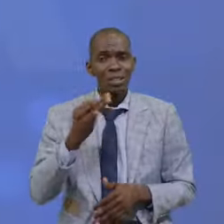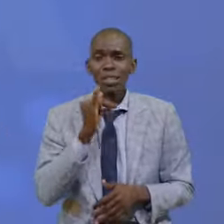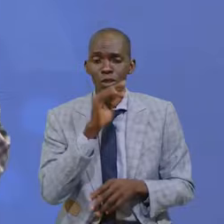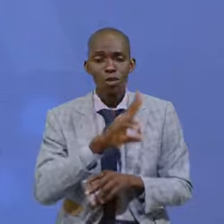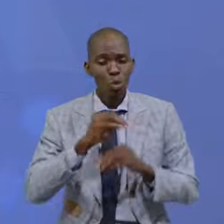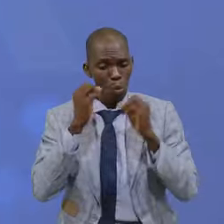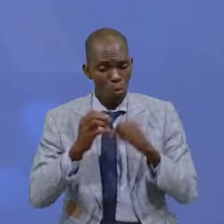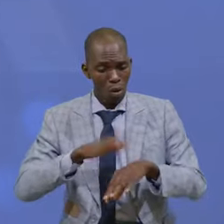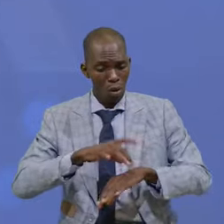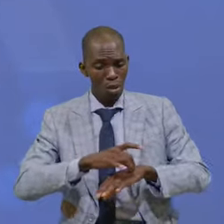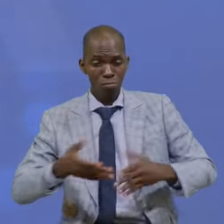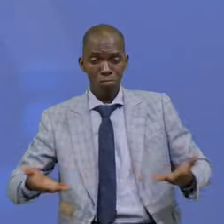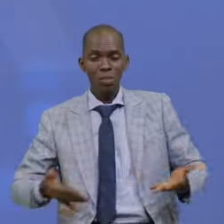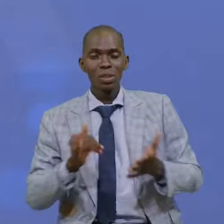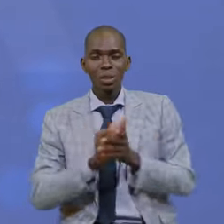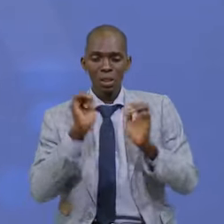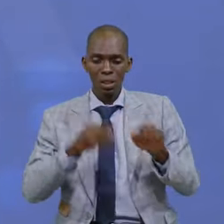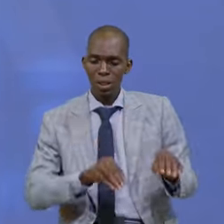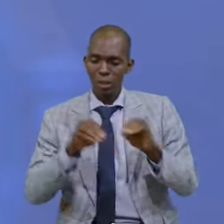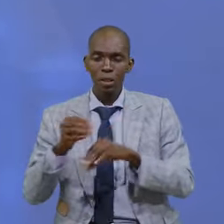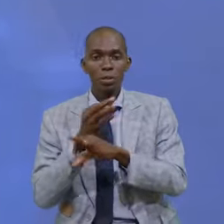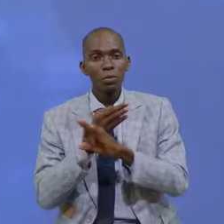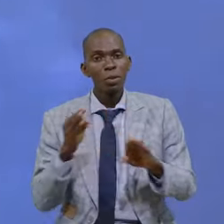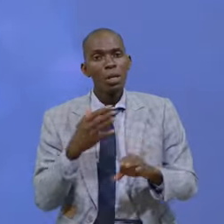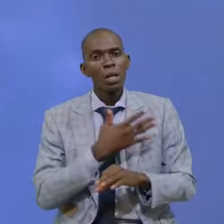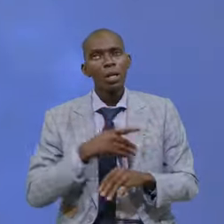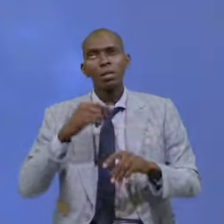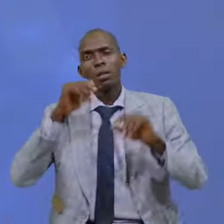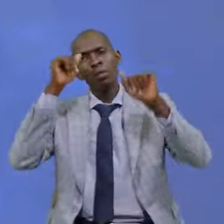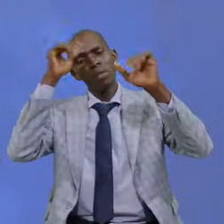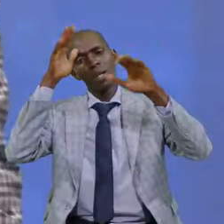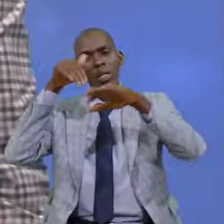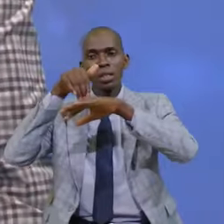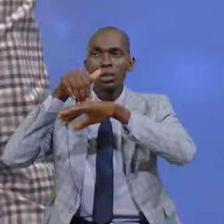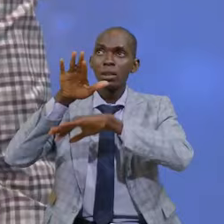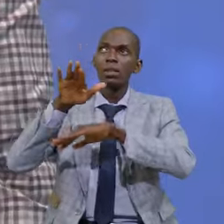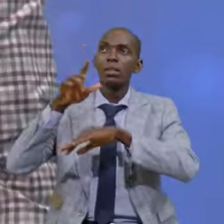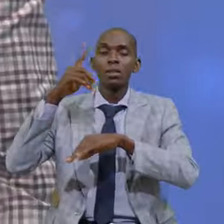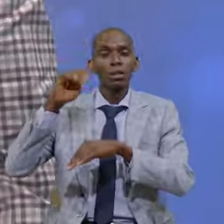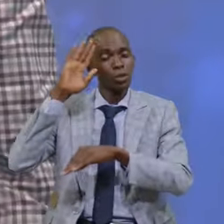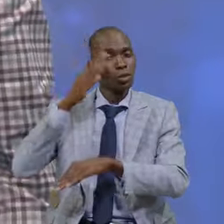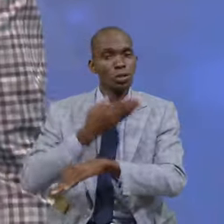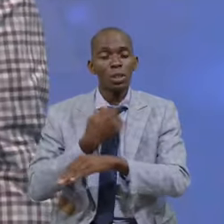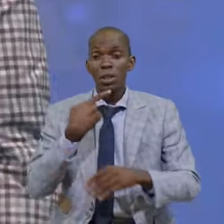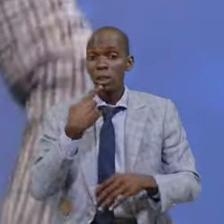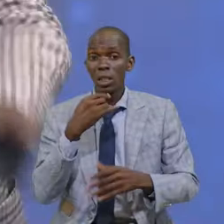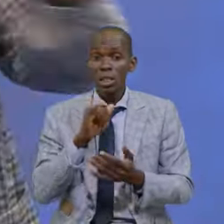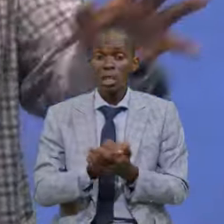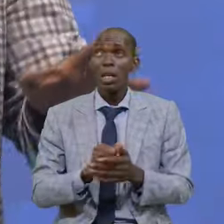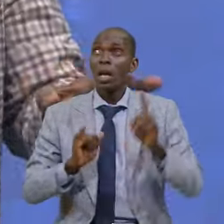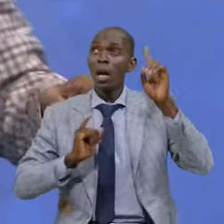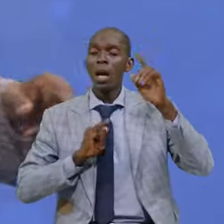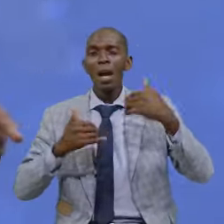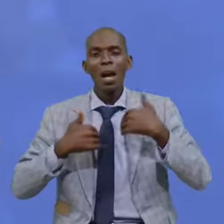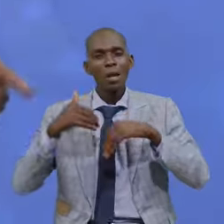that could set you free. And the Father said, I'll send my eternal Son, the Son